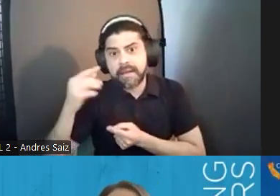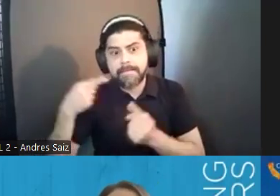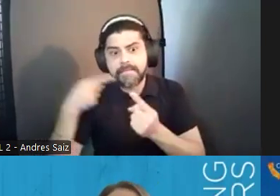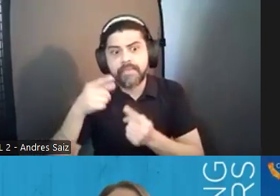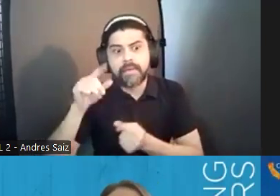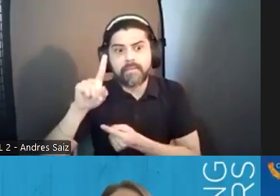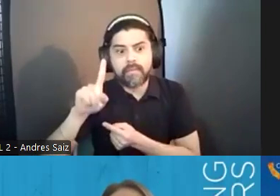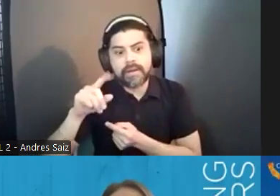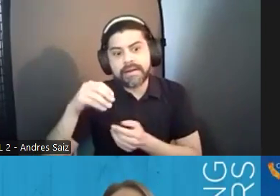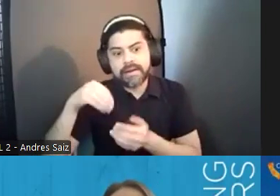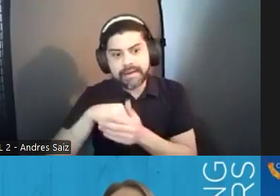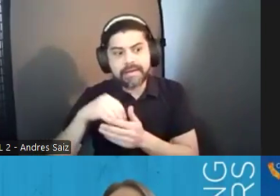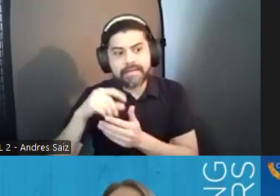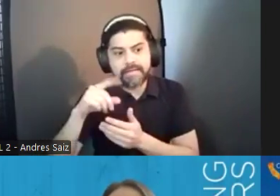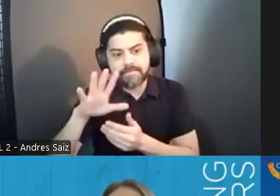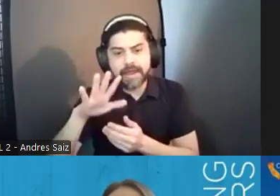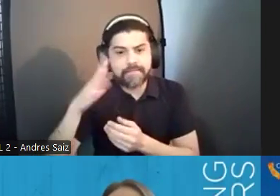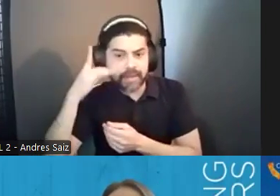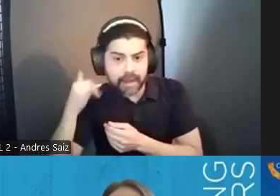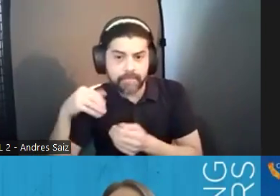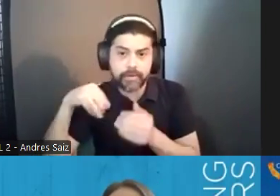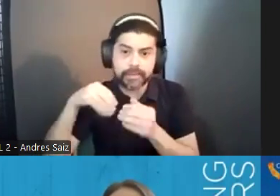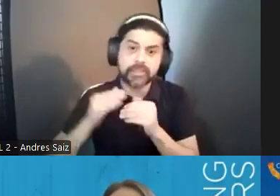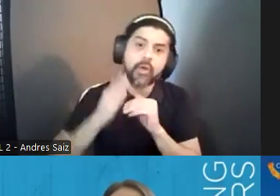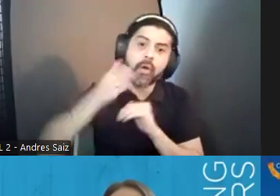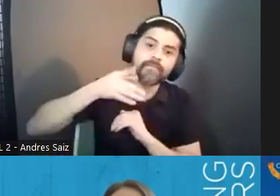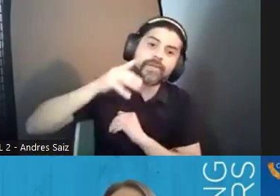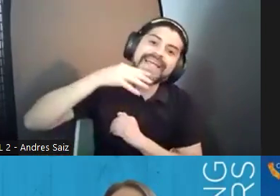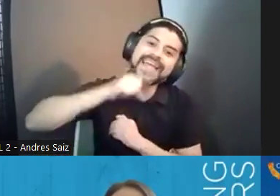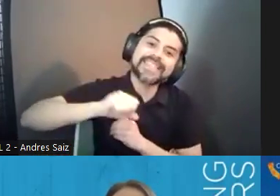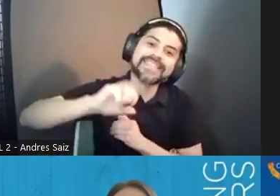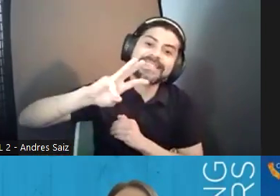that's what it's going to take. And so appreciate the partnership with all of you.